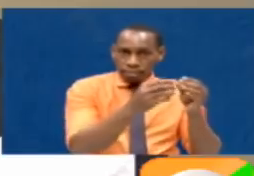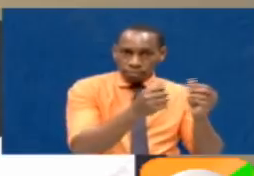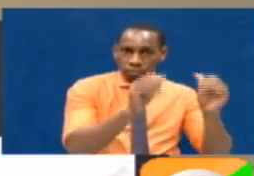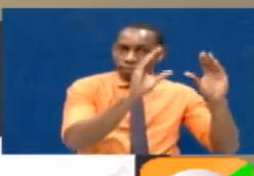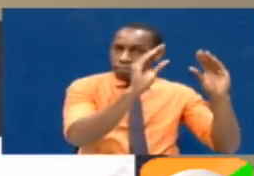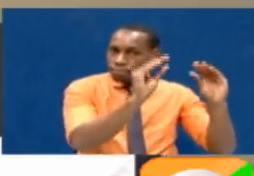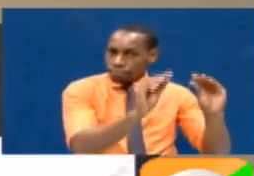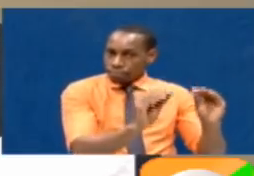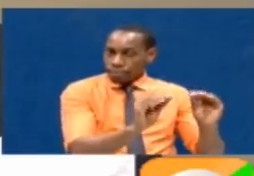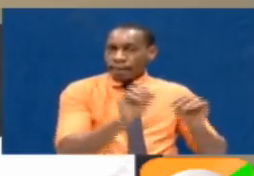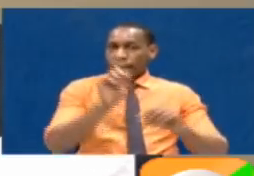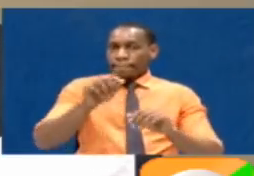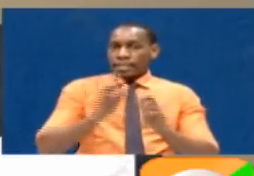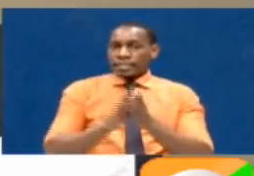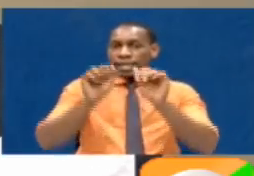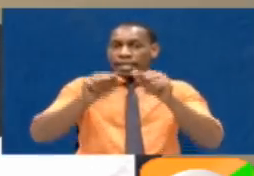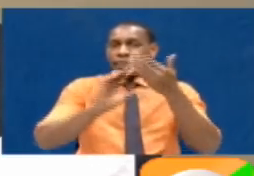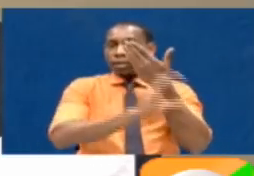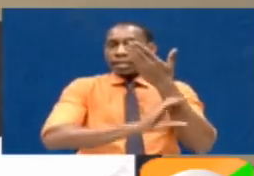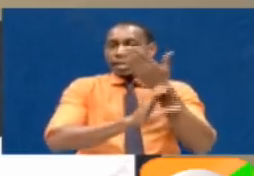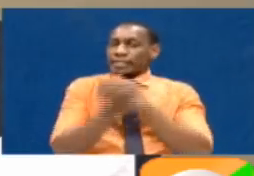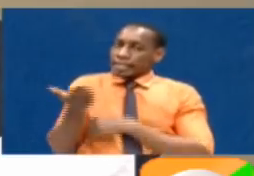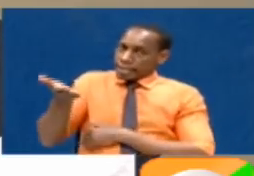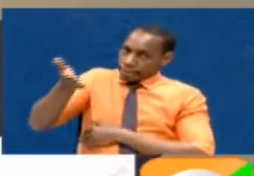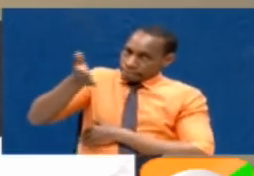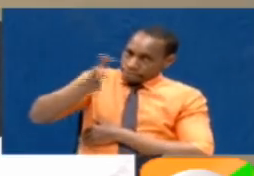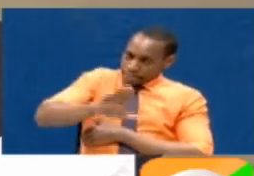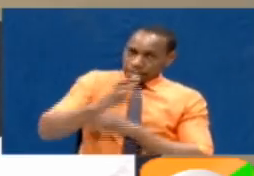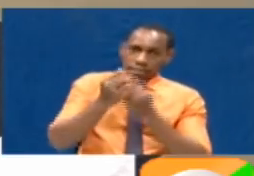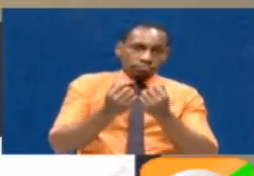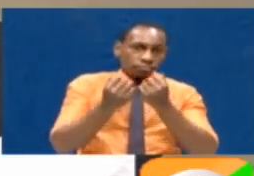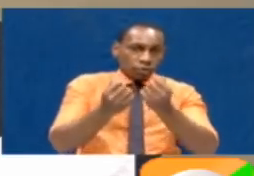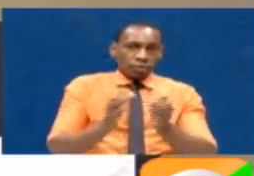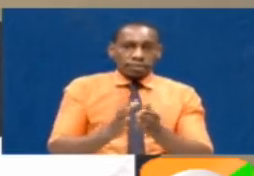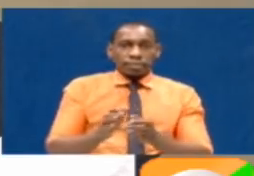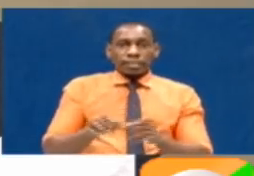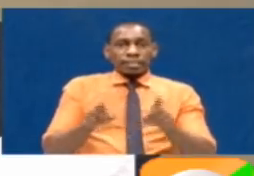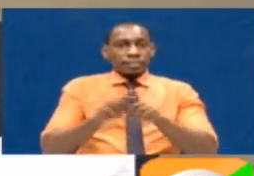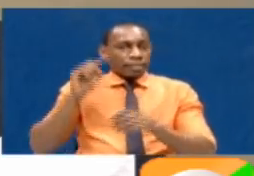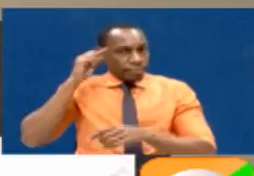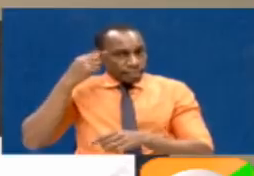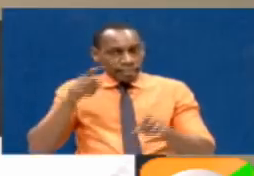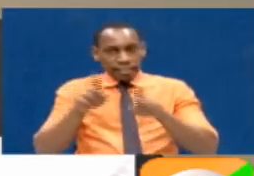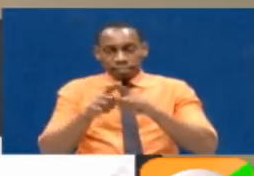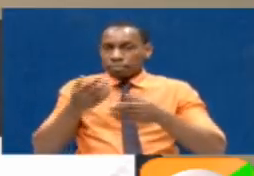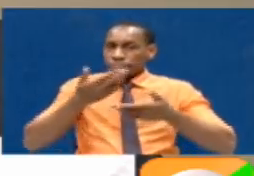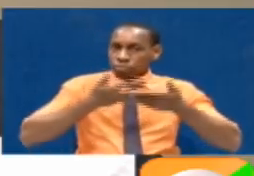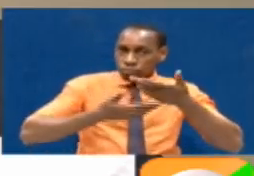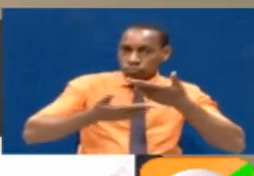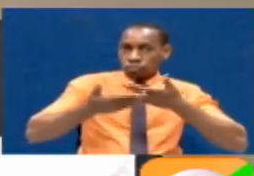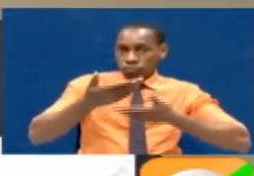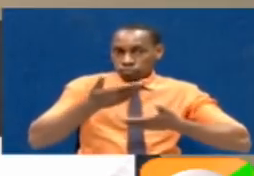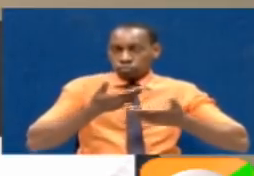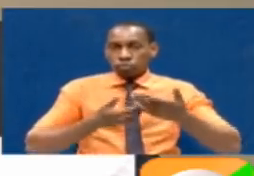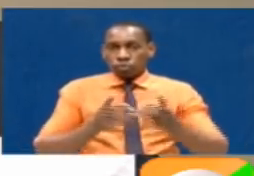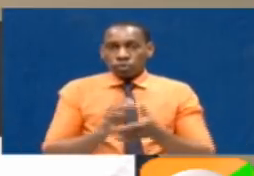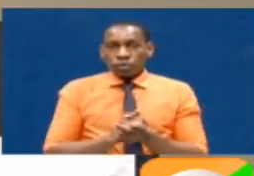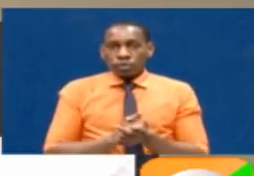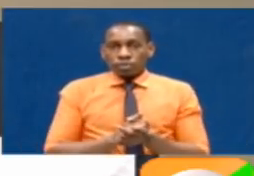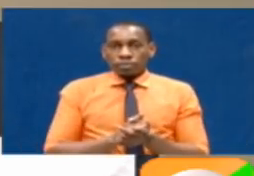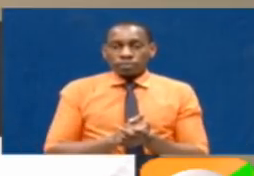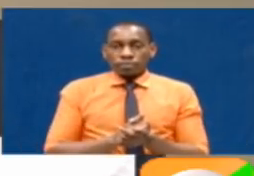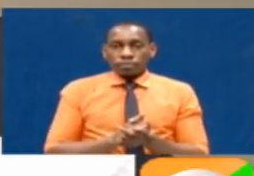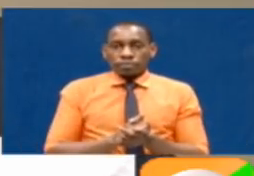Of course, we need to enable the country to come back. We are thinking, and I'm getting through my